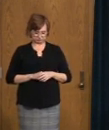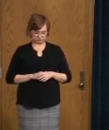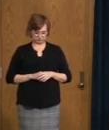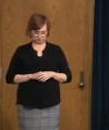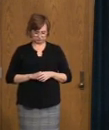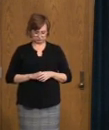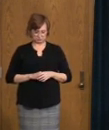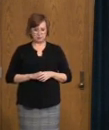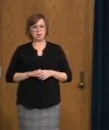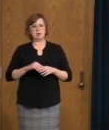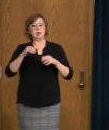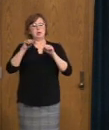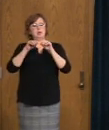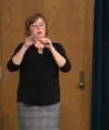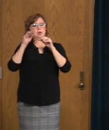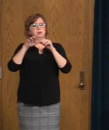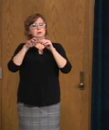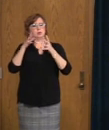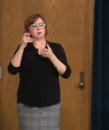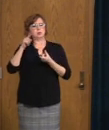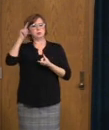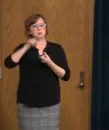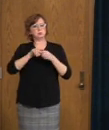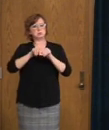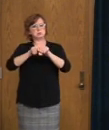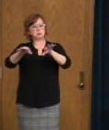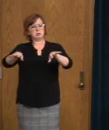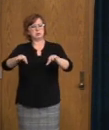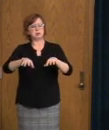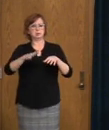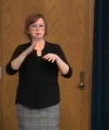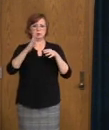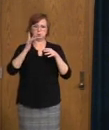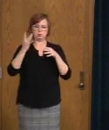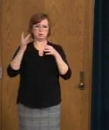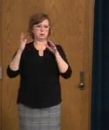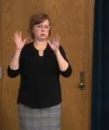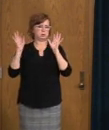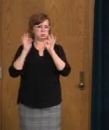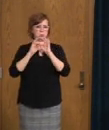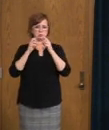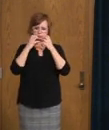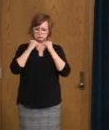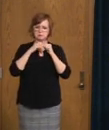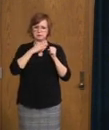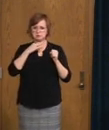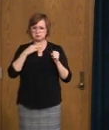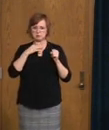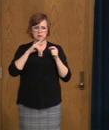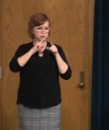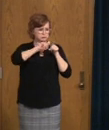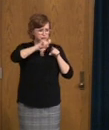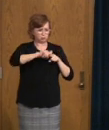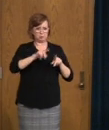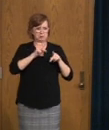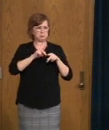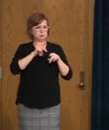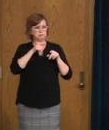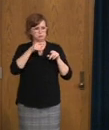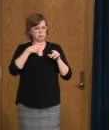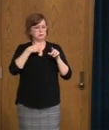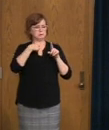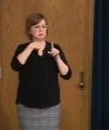offensive strategies like contact tracing and any other areas where we need to supplement resources as part